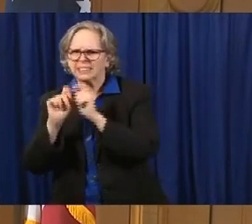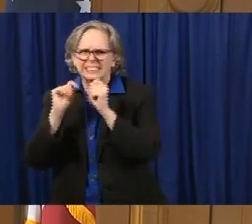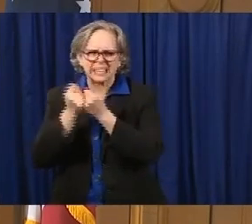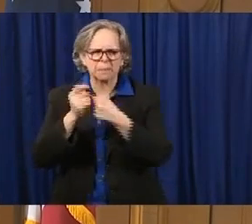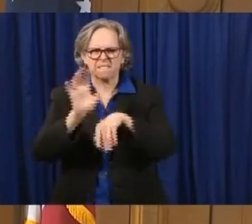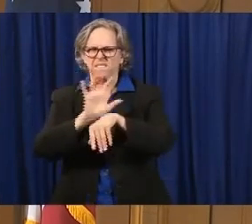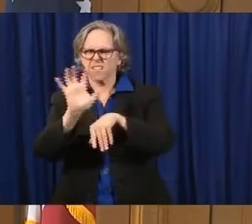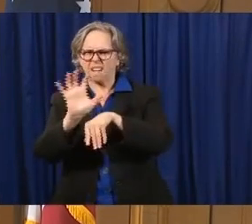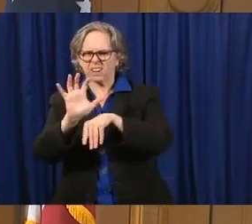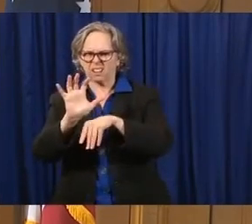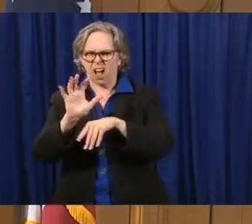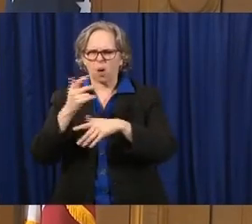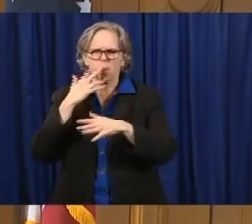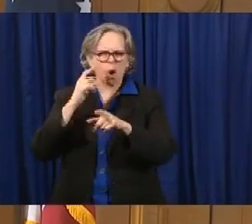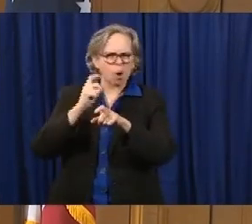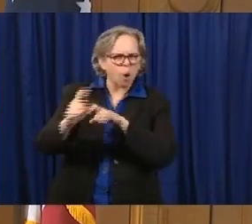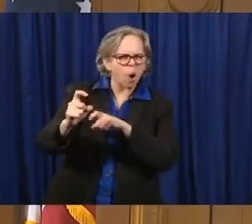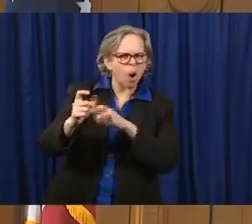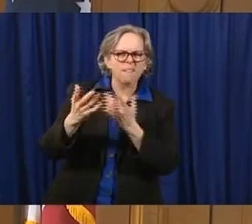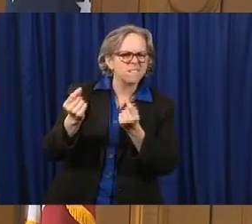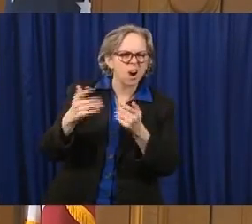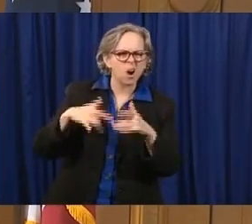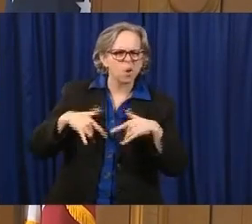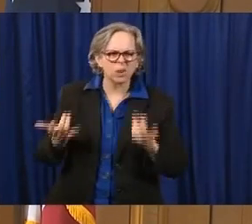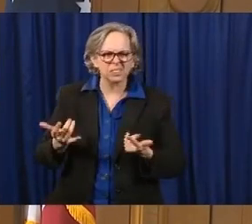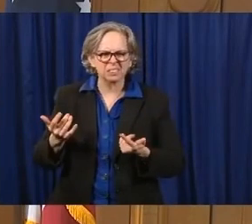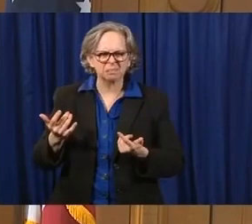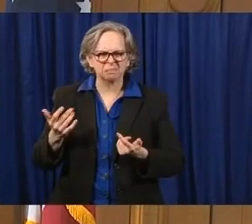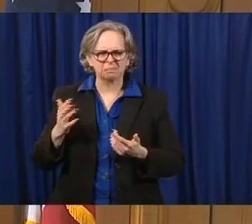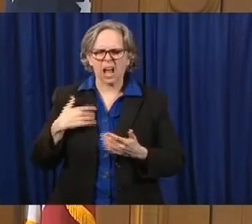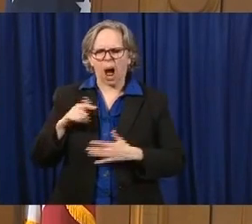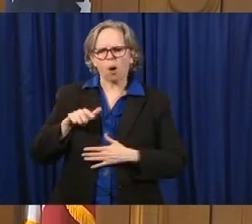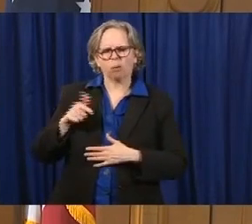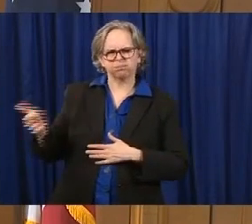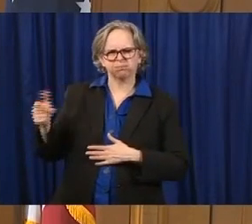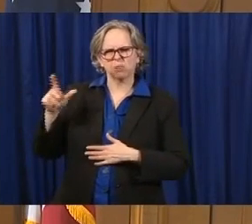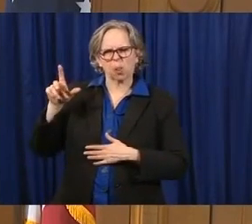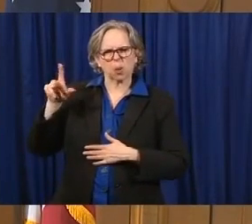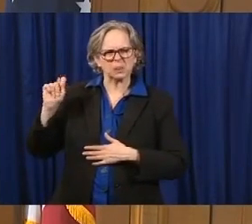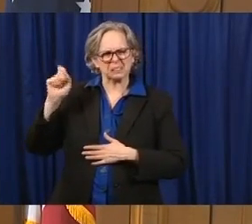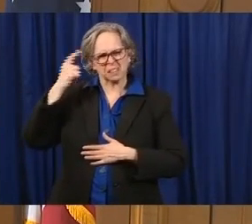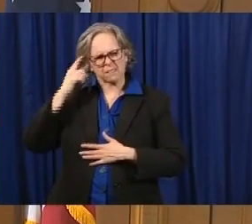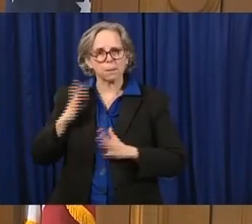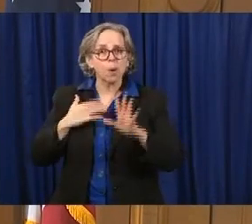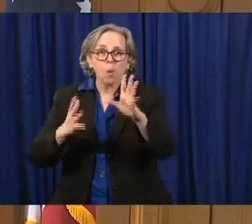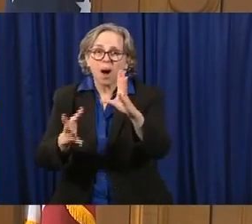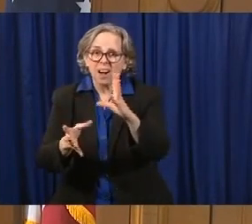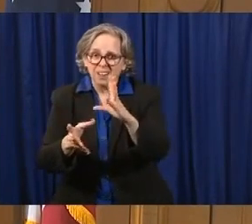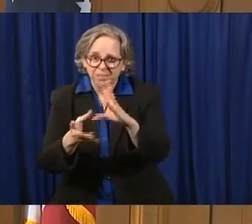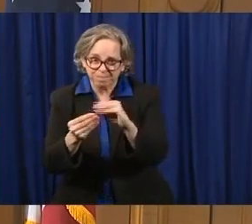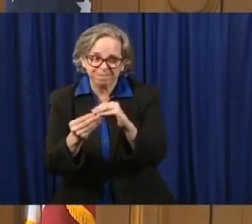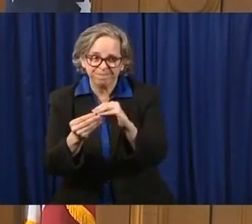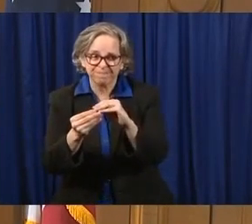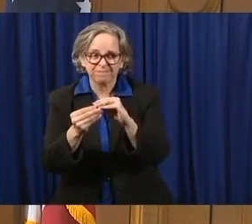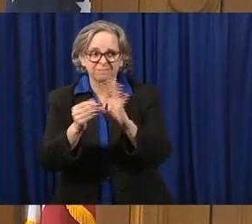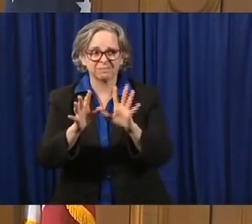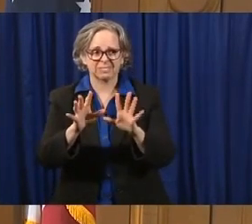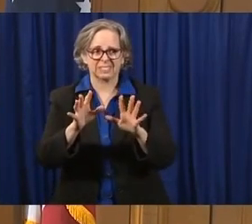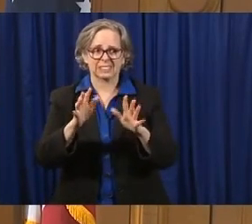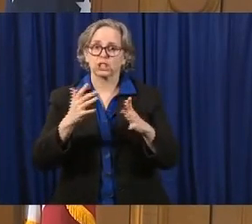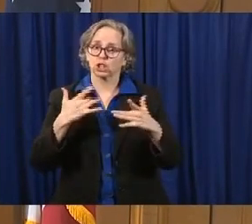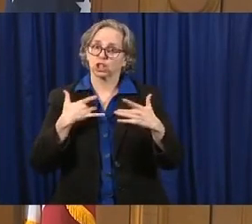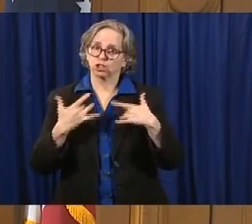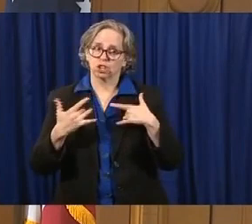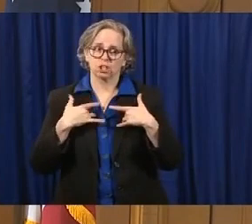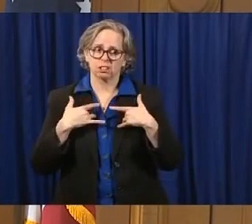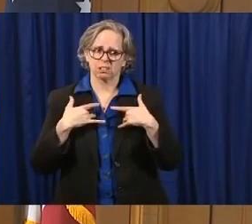today. So I'll refer it to the Lieutenant Governor, but let me just say this is something that is very concerning. It's very